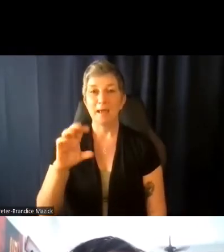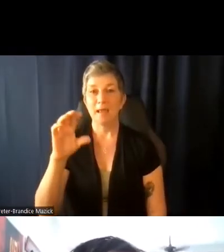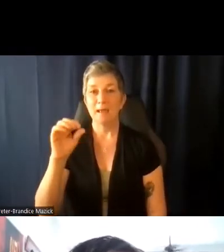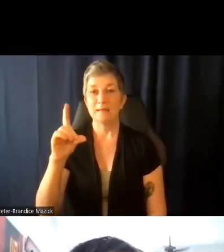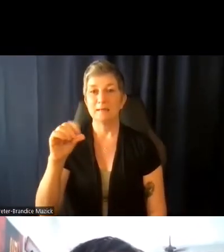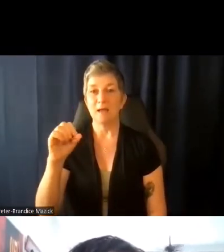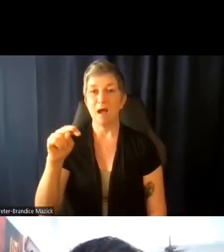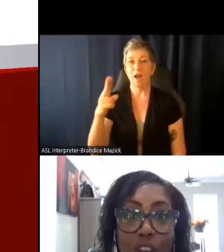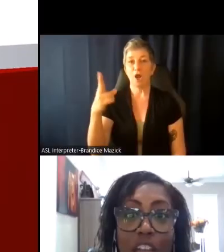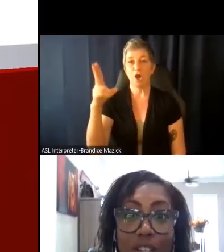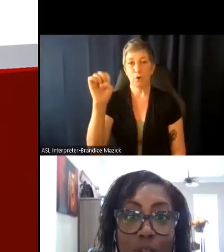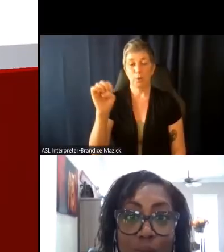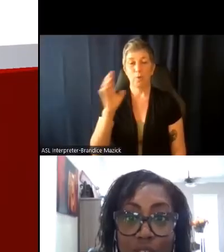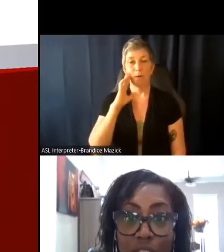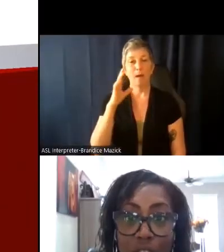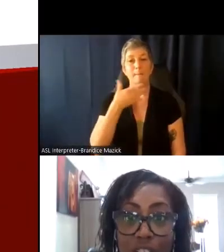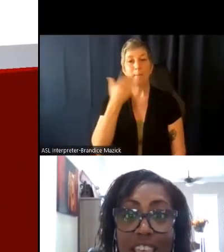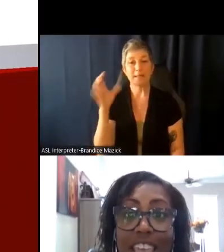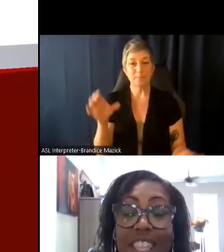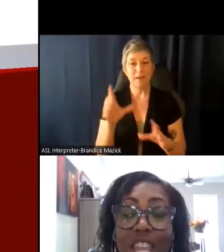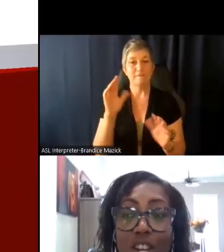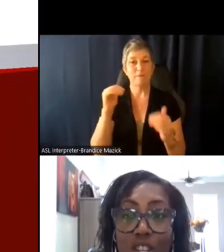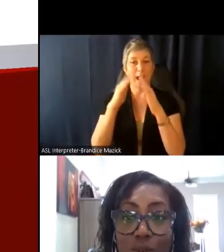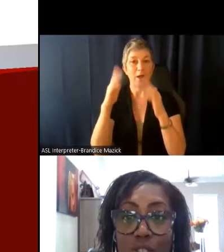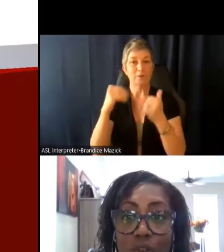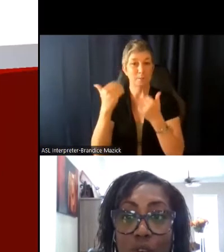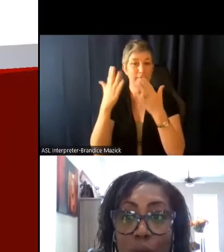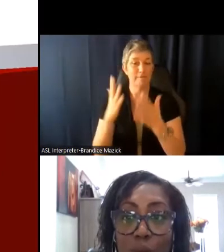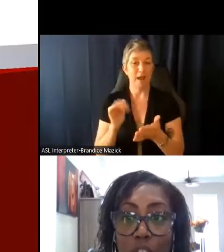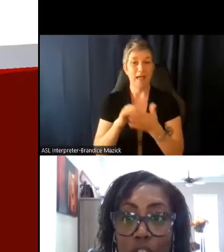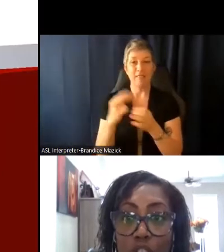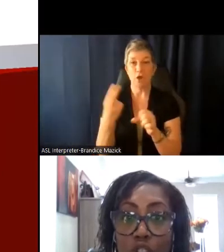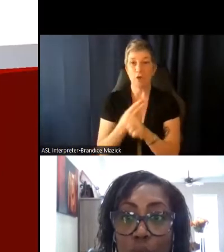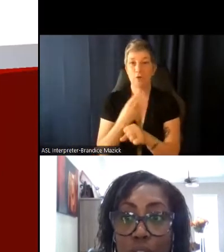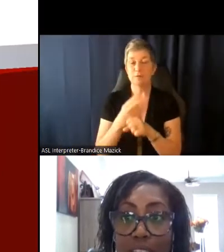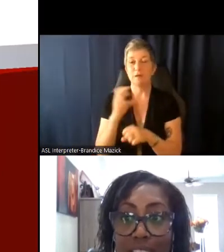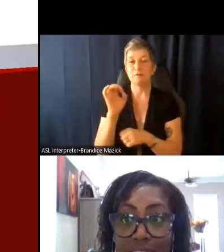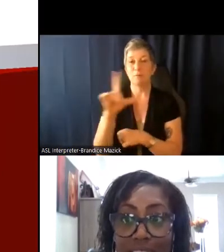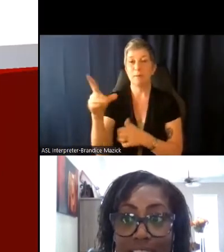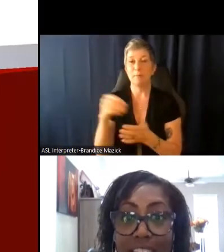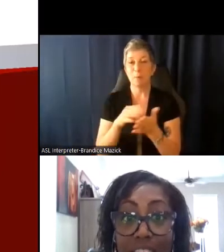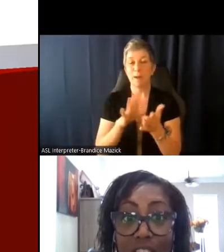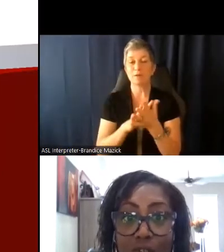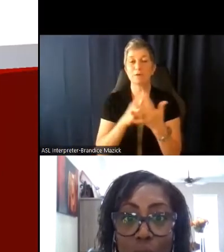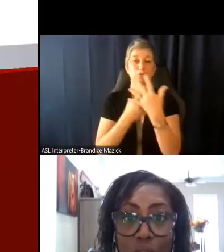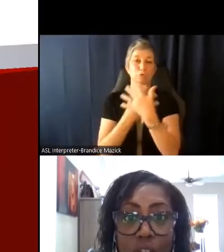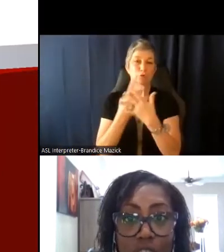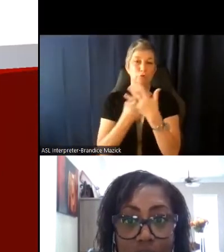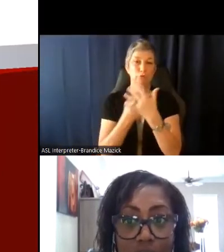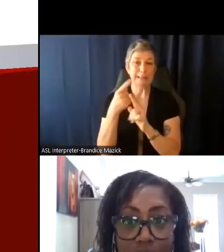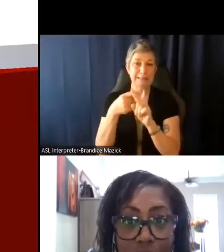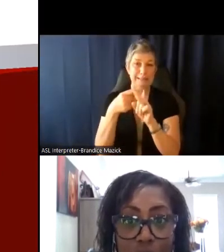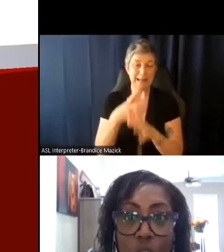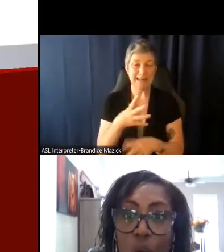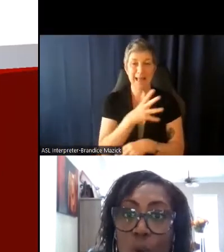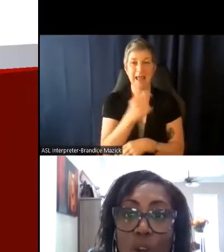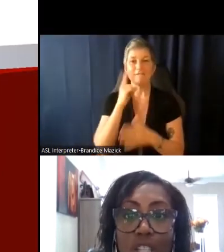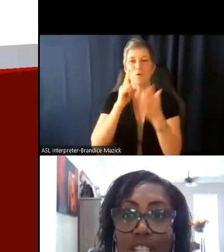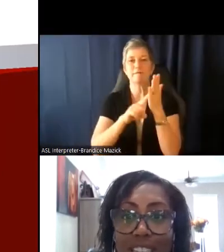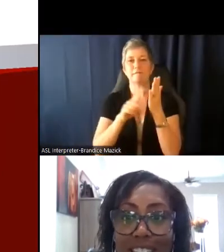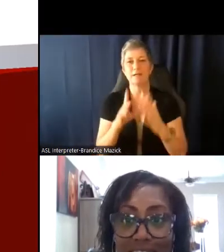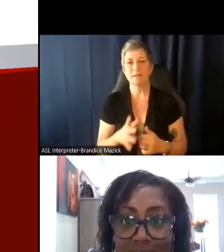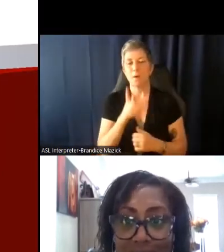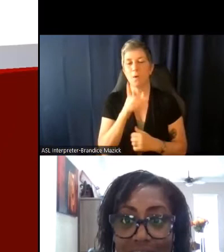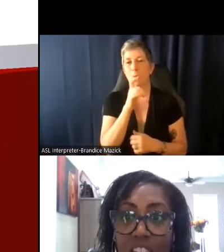examine best practices for housing providers in their use of criminal records to screen tenants and for investigators who